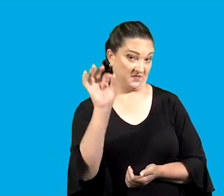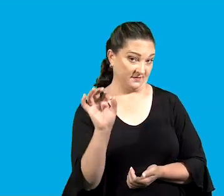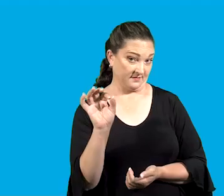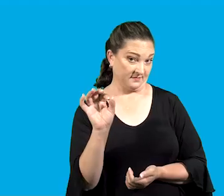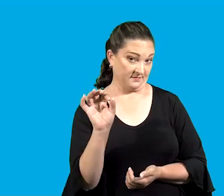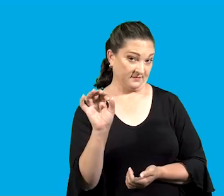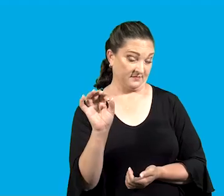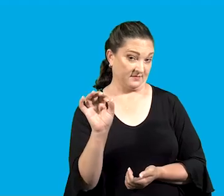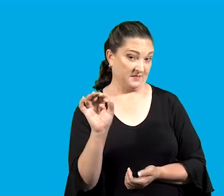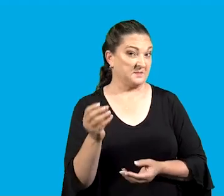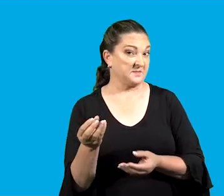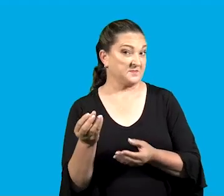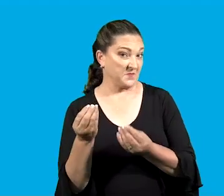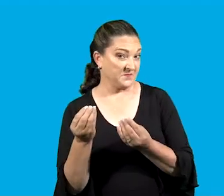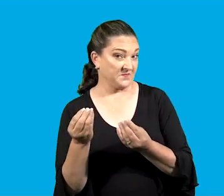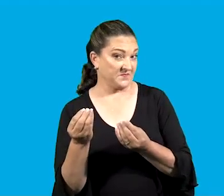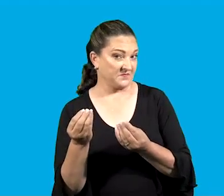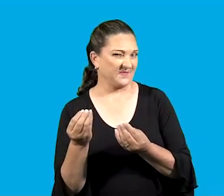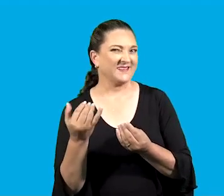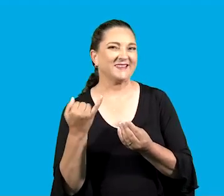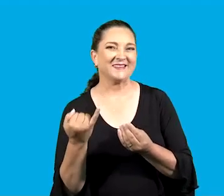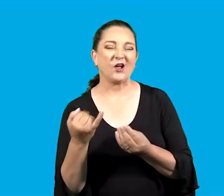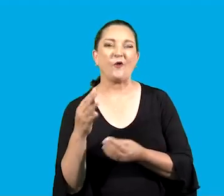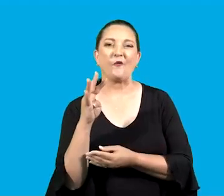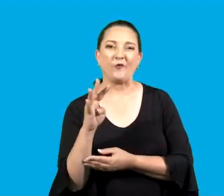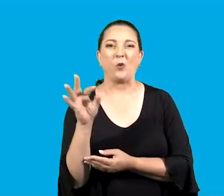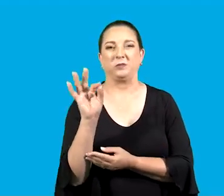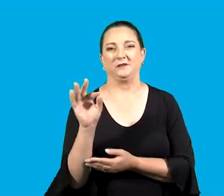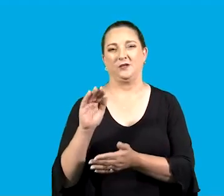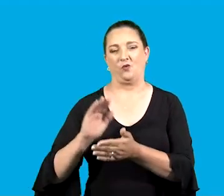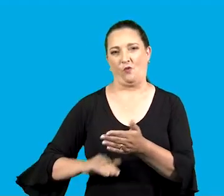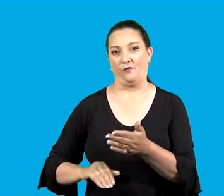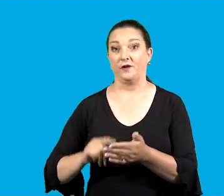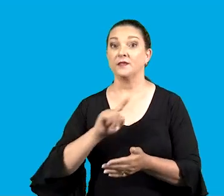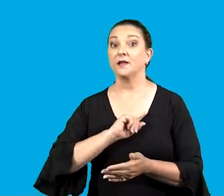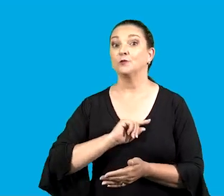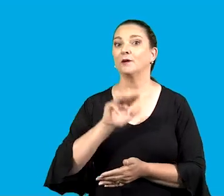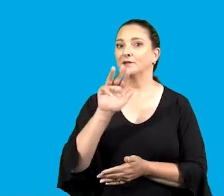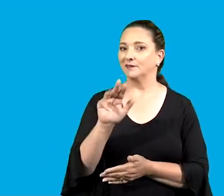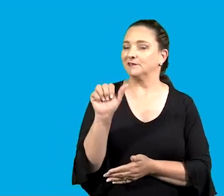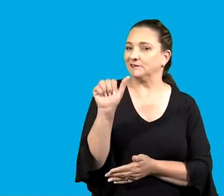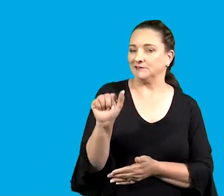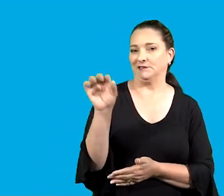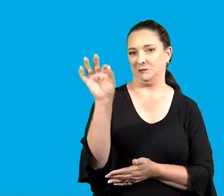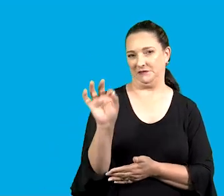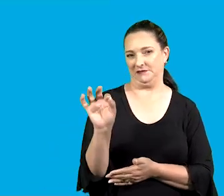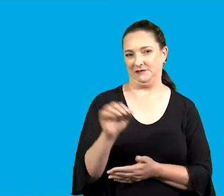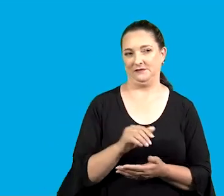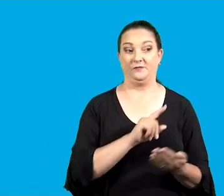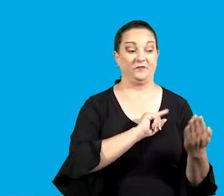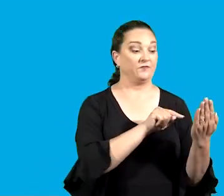supposed to get, I'm going to allow a discount of 4%. That means I'm going to get what? 96%. So I'll come to